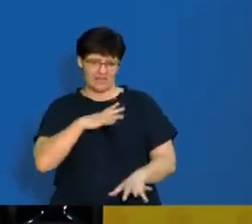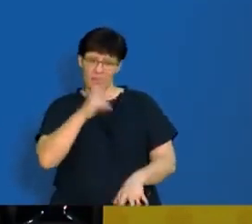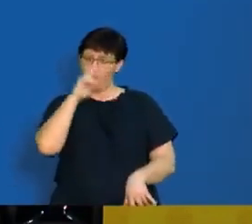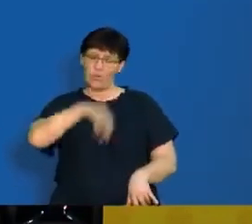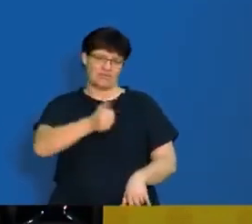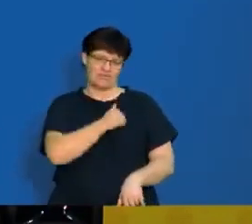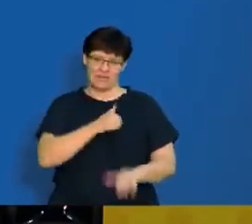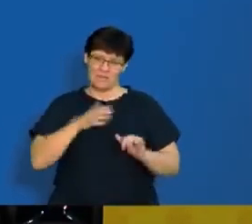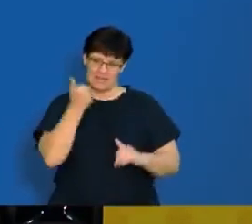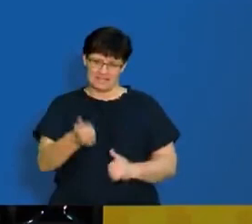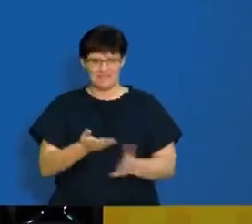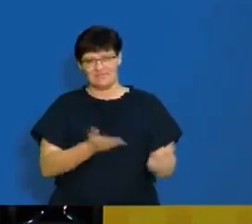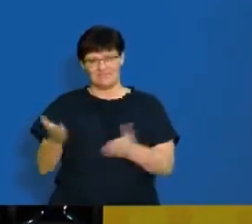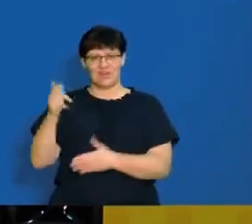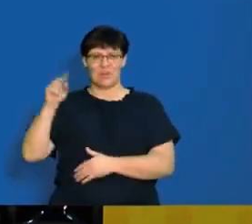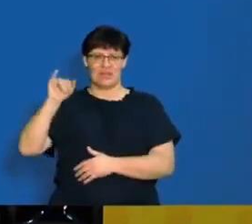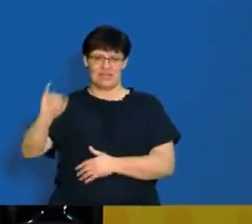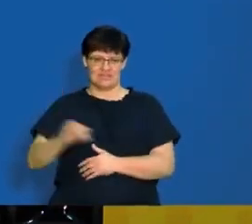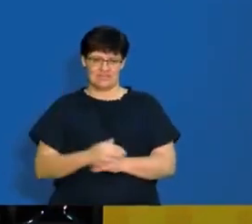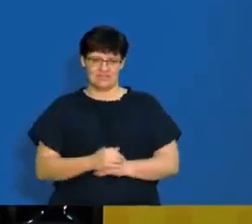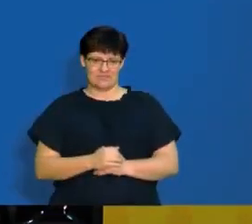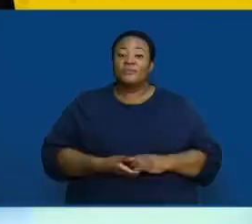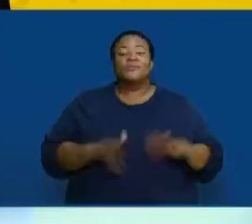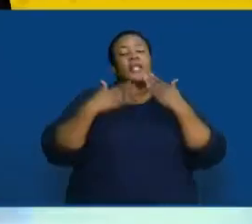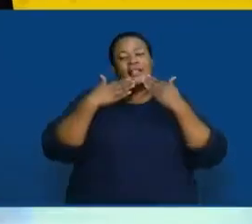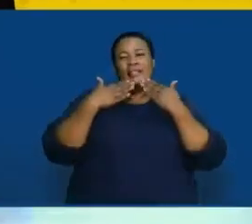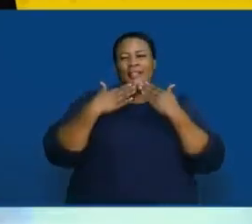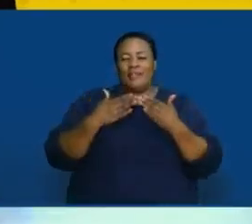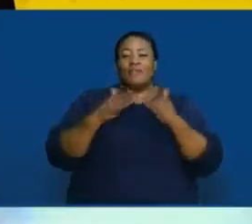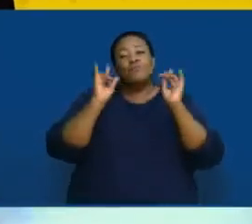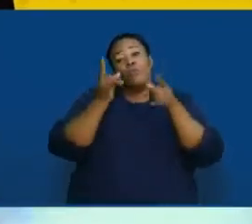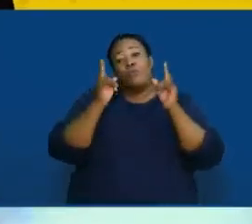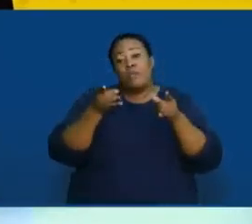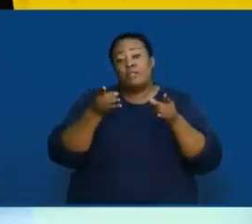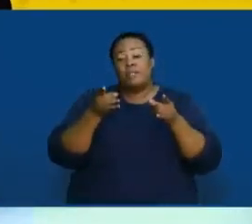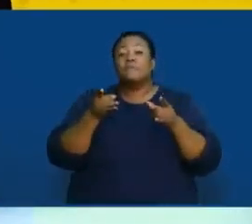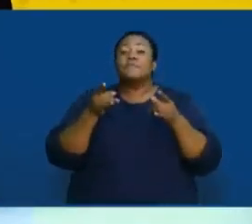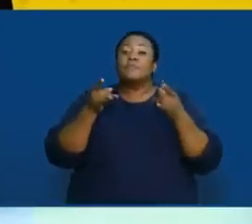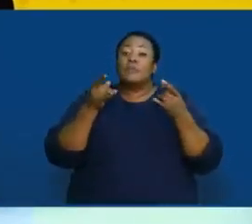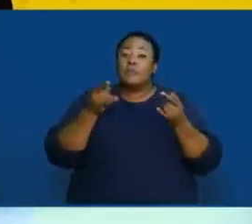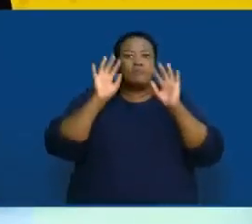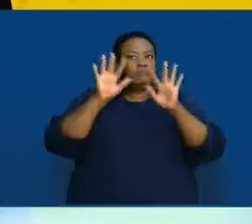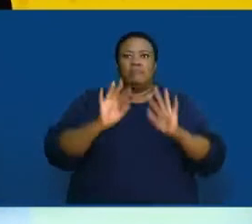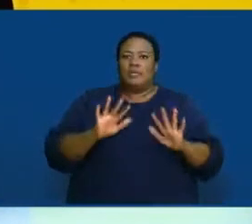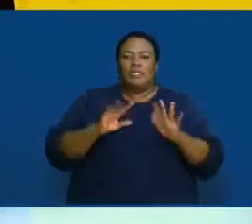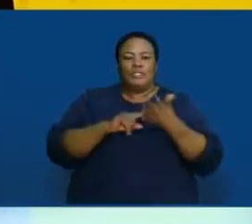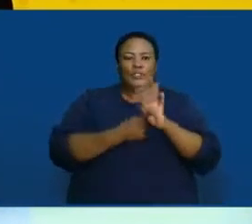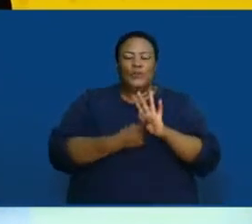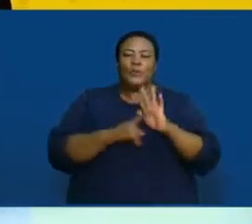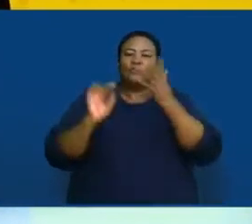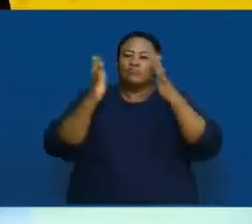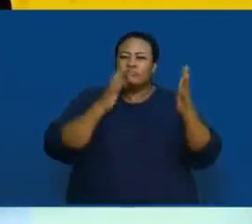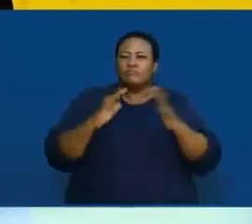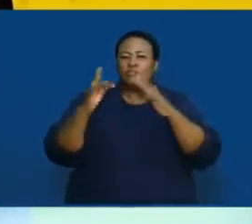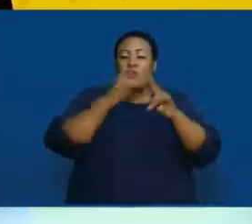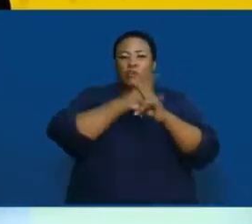all the best. Over to you, Luni. Thank you so much for tuning in, Matrix. It's been an amazing show.